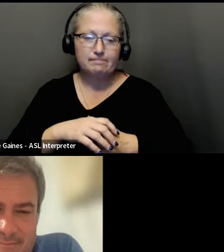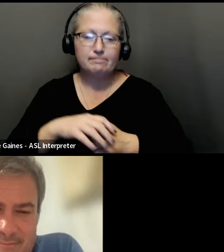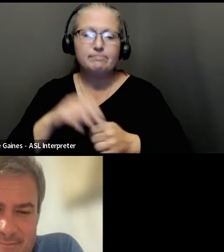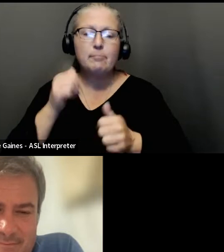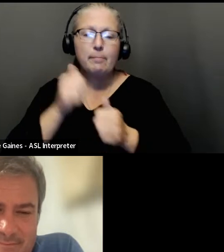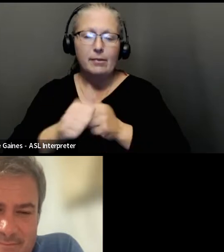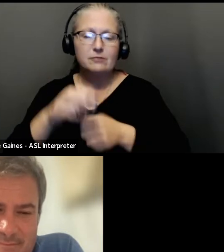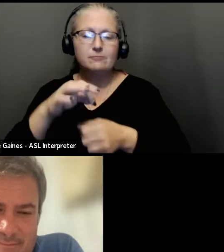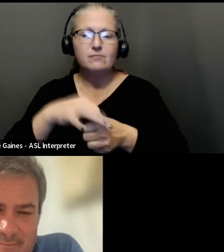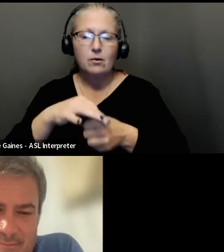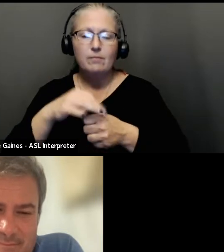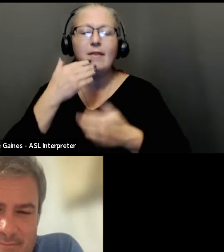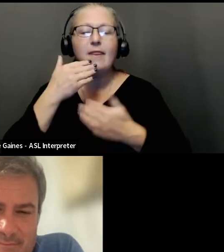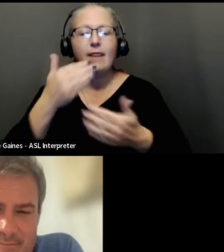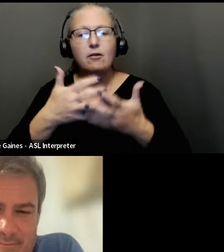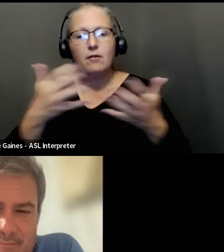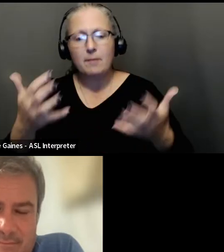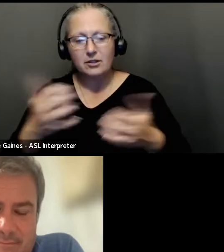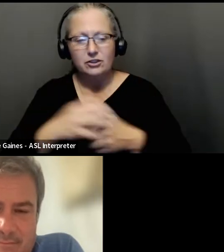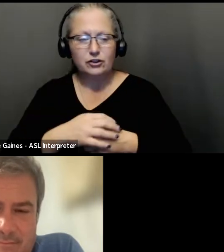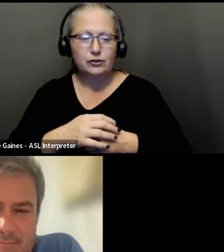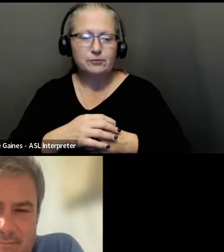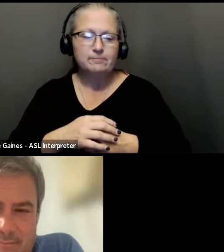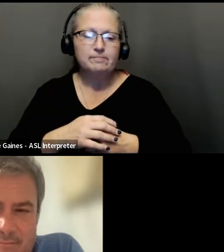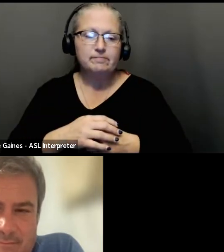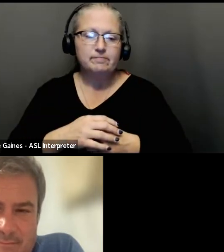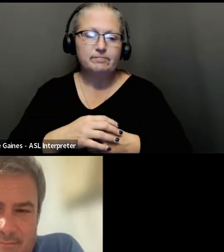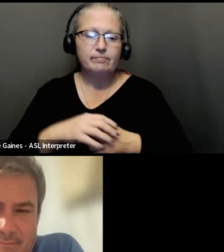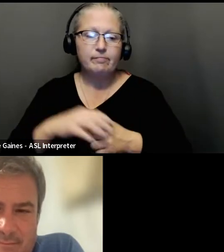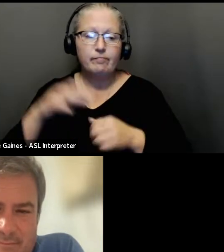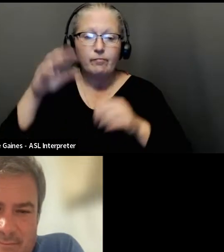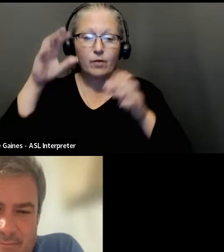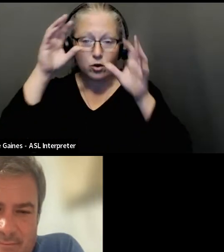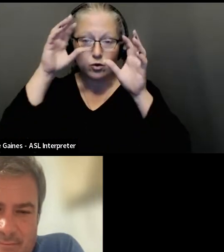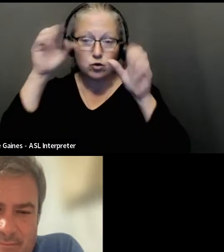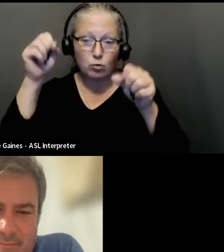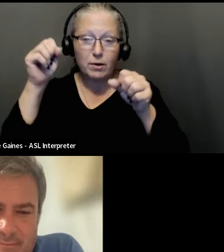motion passes. Thank you very much. Superintendent Booker,